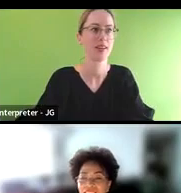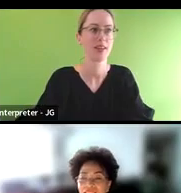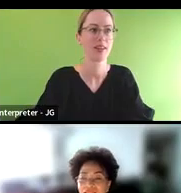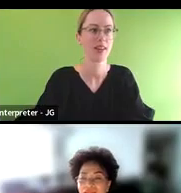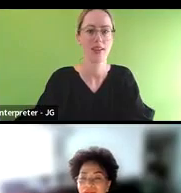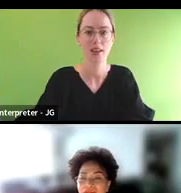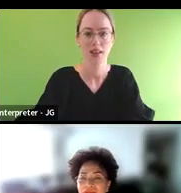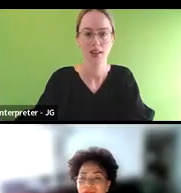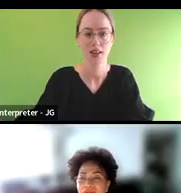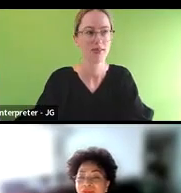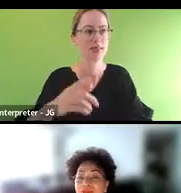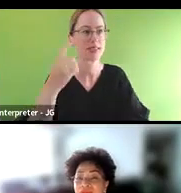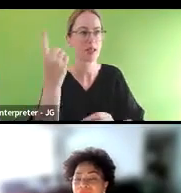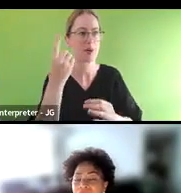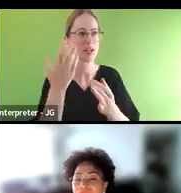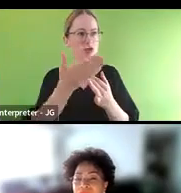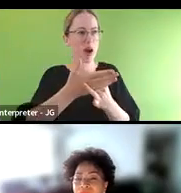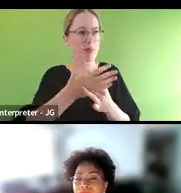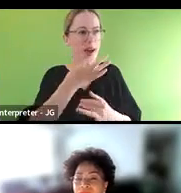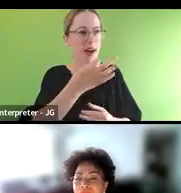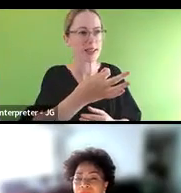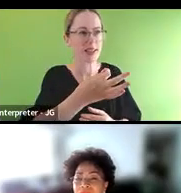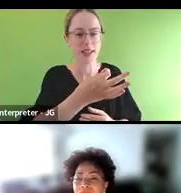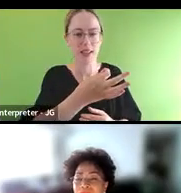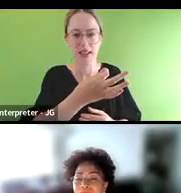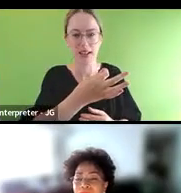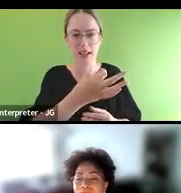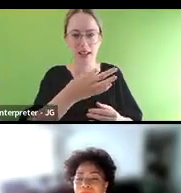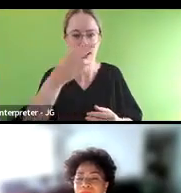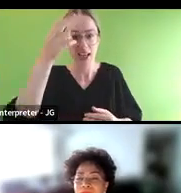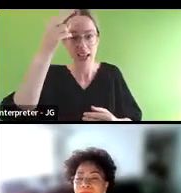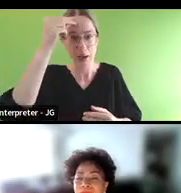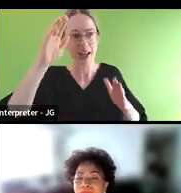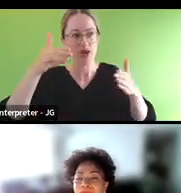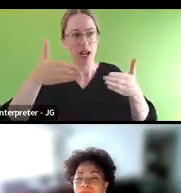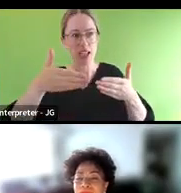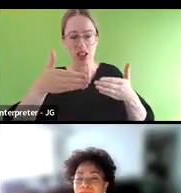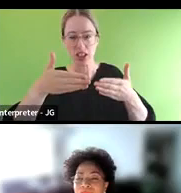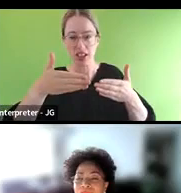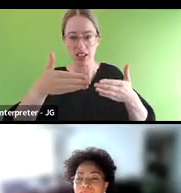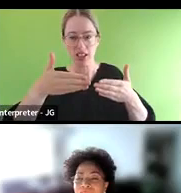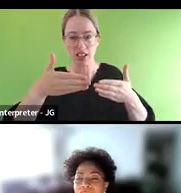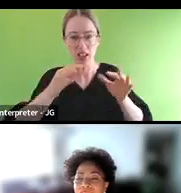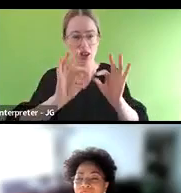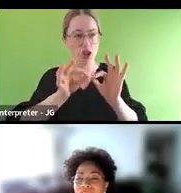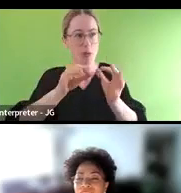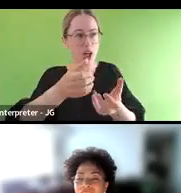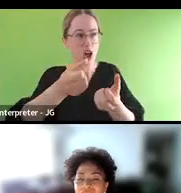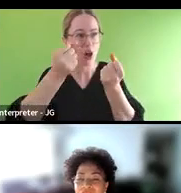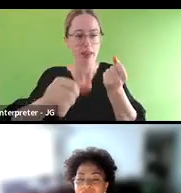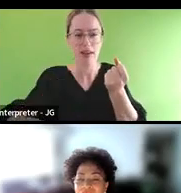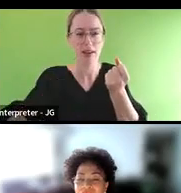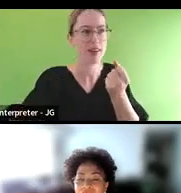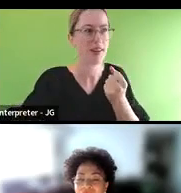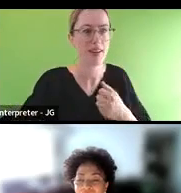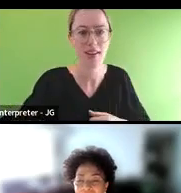Sorry, can I interrupt and ask if Kim's introduction was captured by the sign language interpreter?